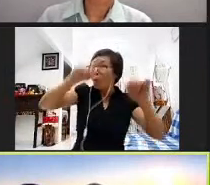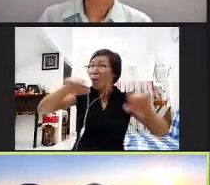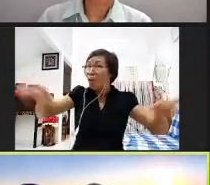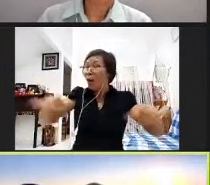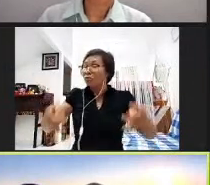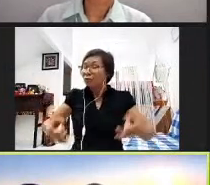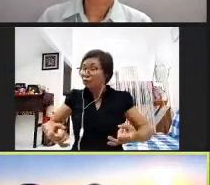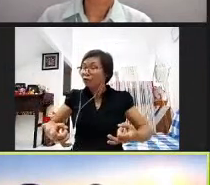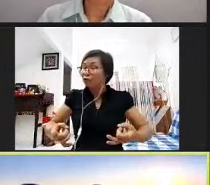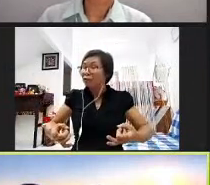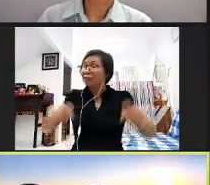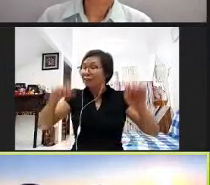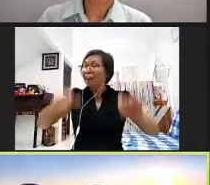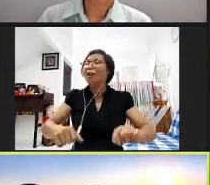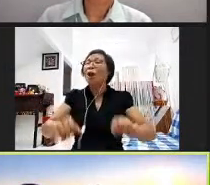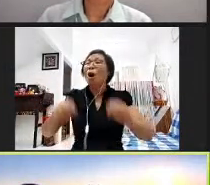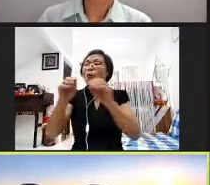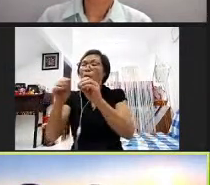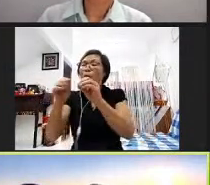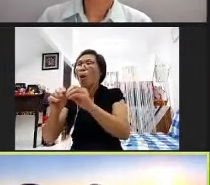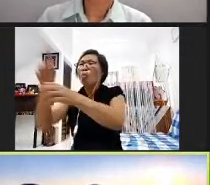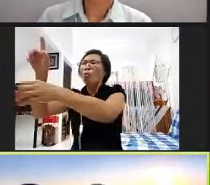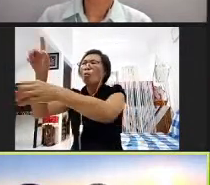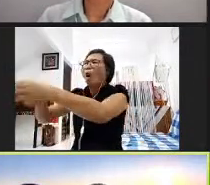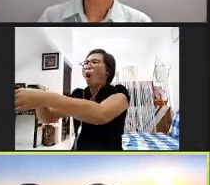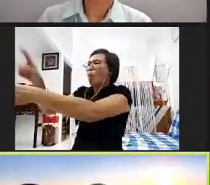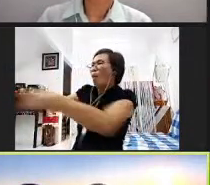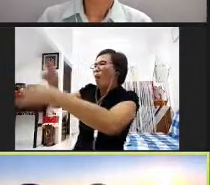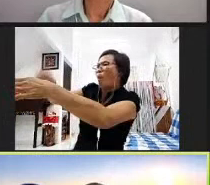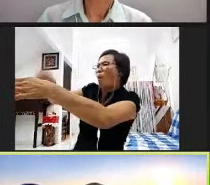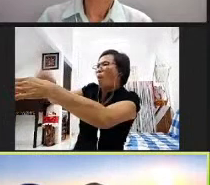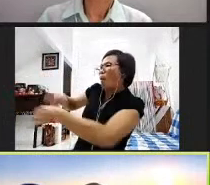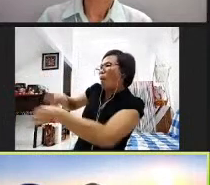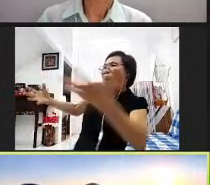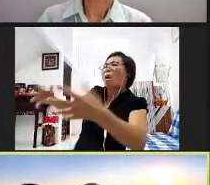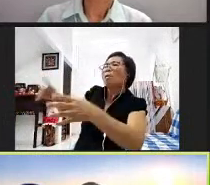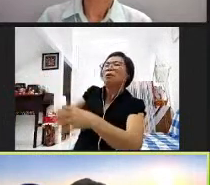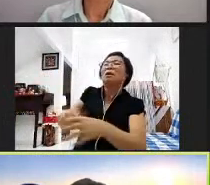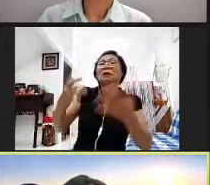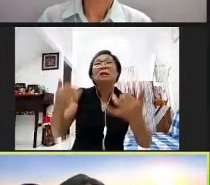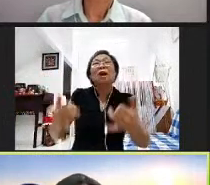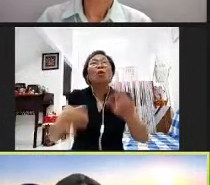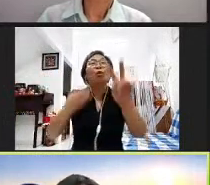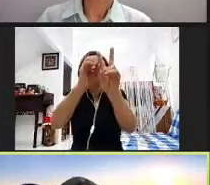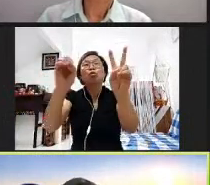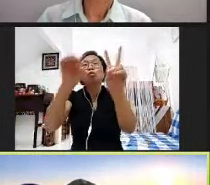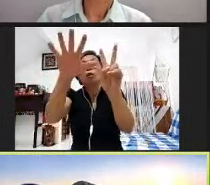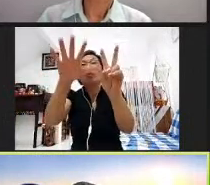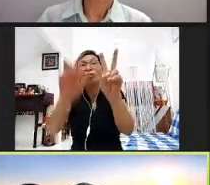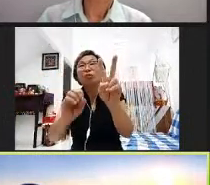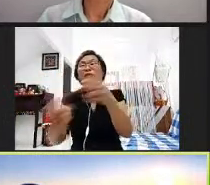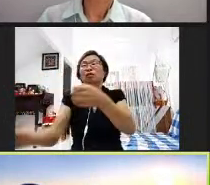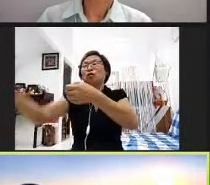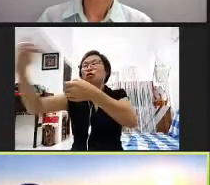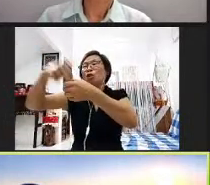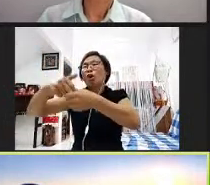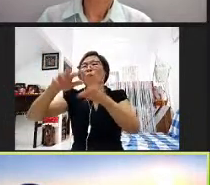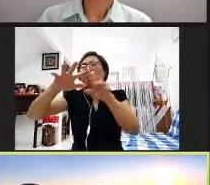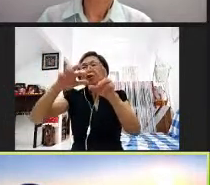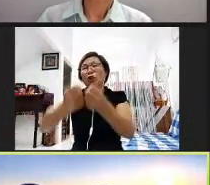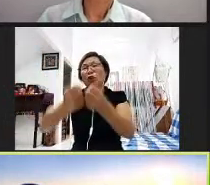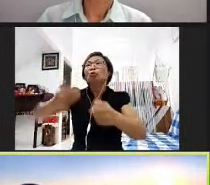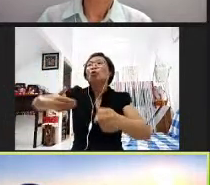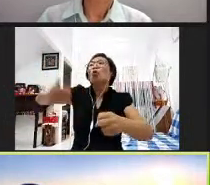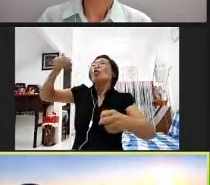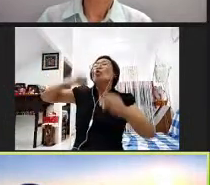And you can capture even more people, like Dr. Pang said, now 250, you know, joining his workshop. Before that is